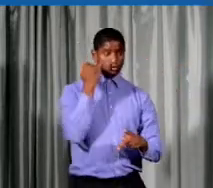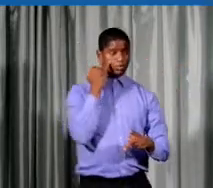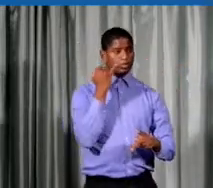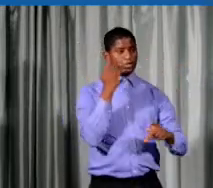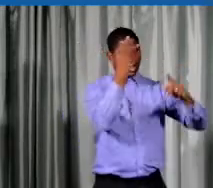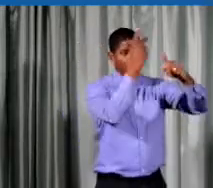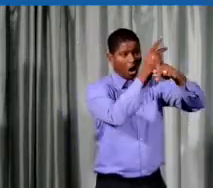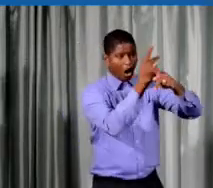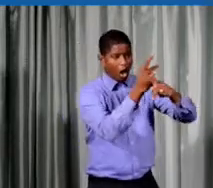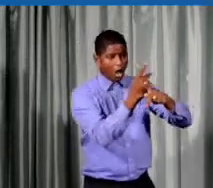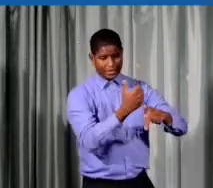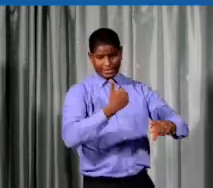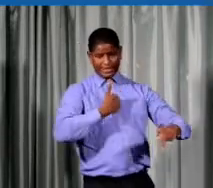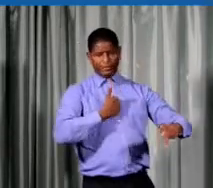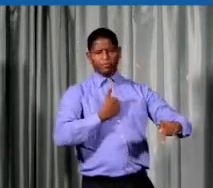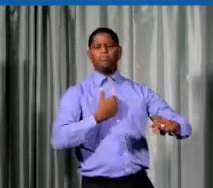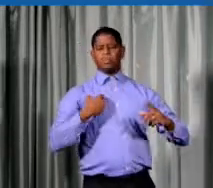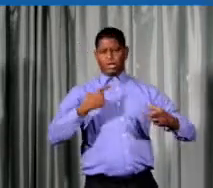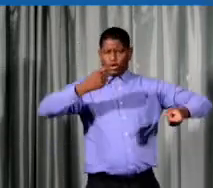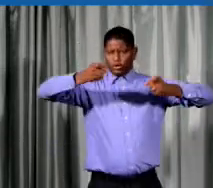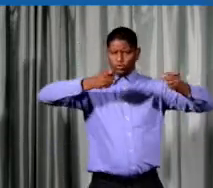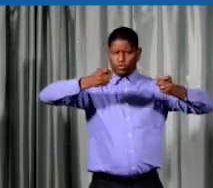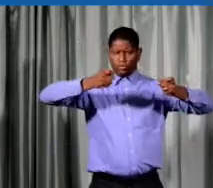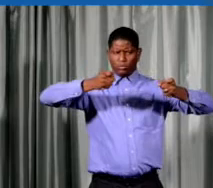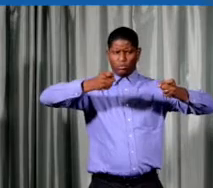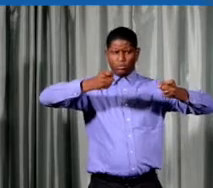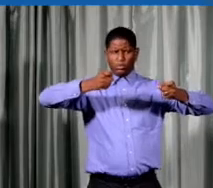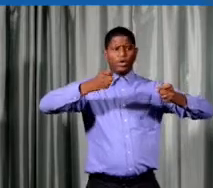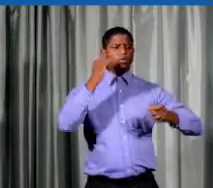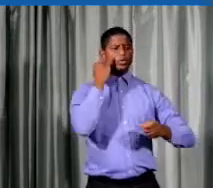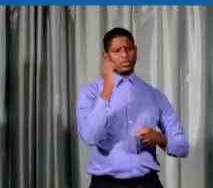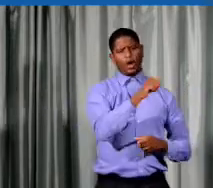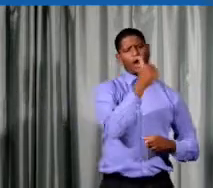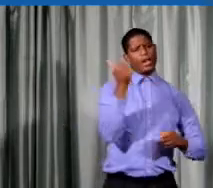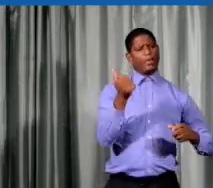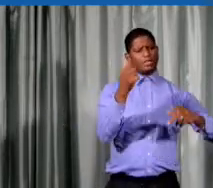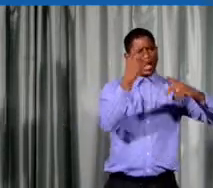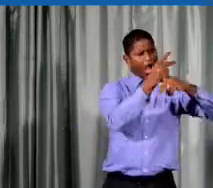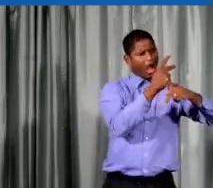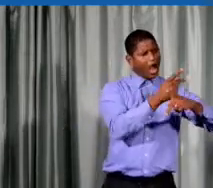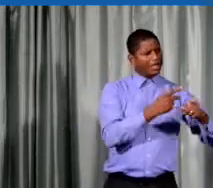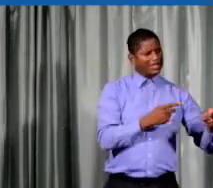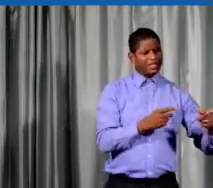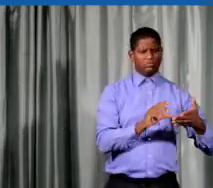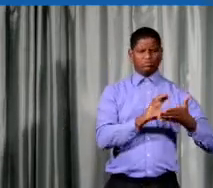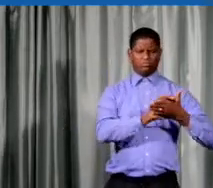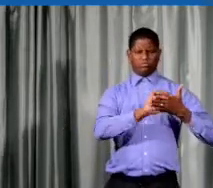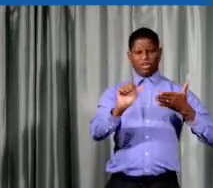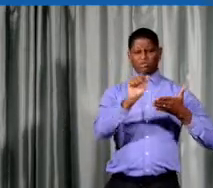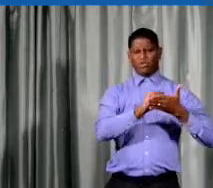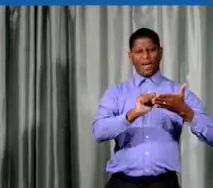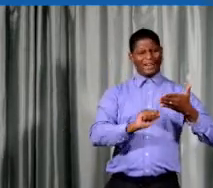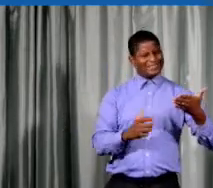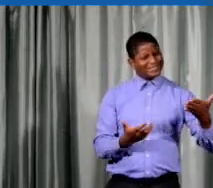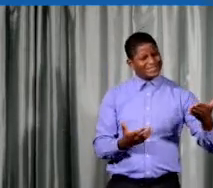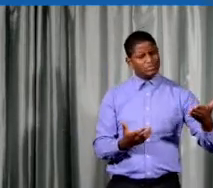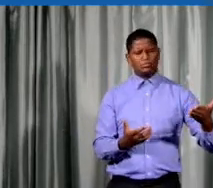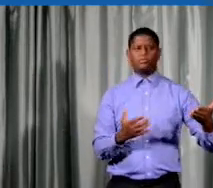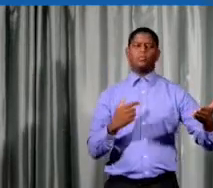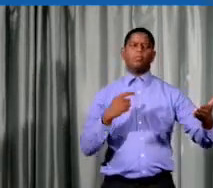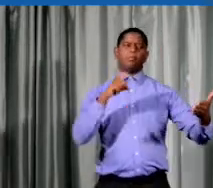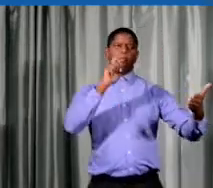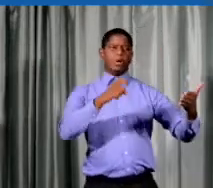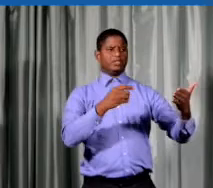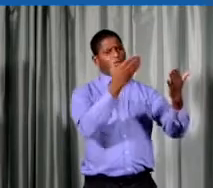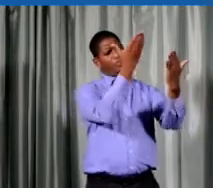then you're in control. But if it's other people, you don't want somebody being able to just write a check for absolutely no reason. And that is